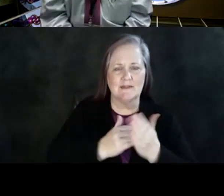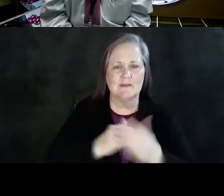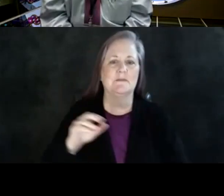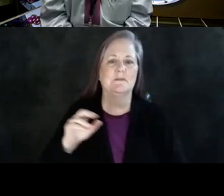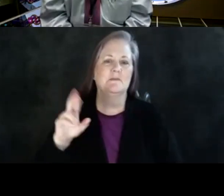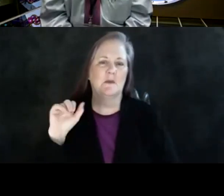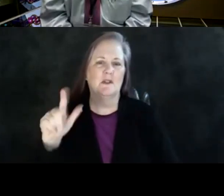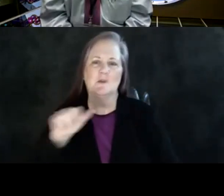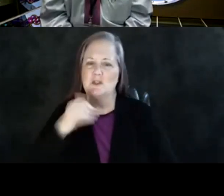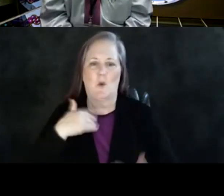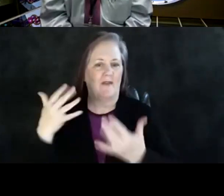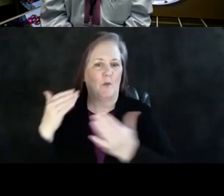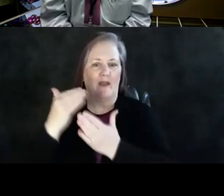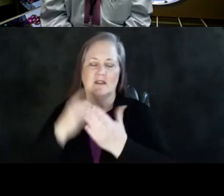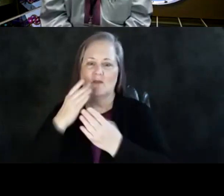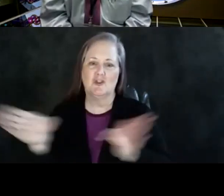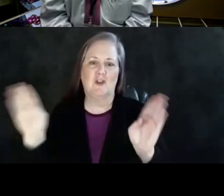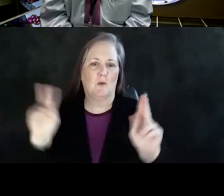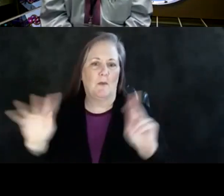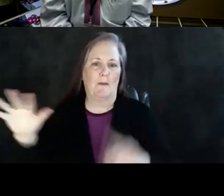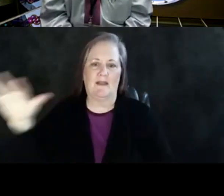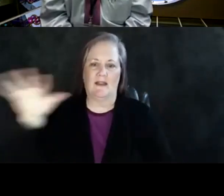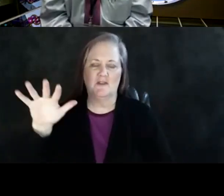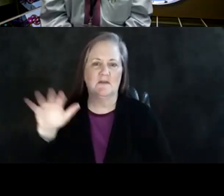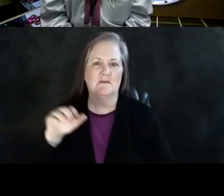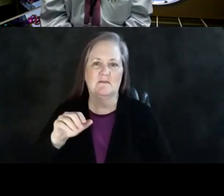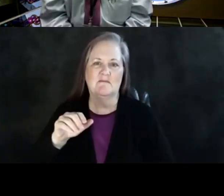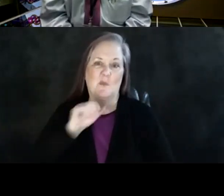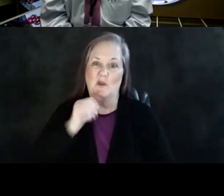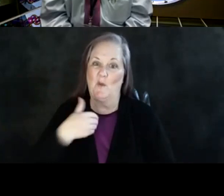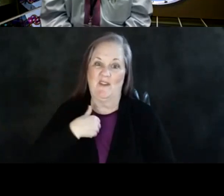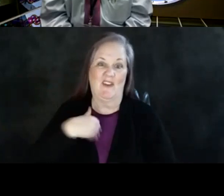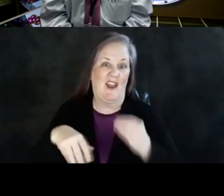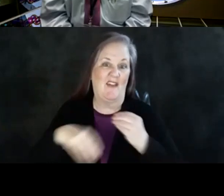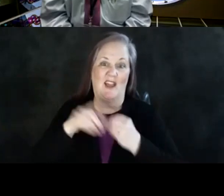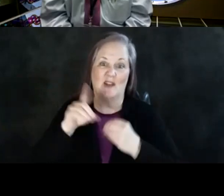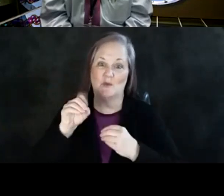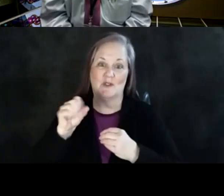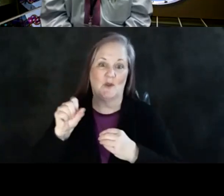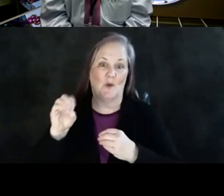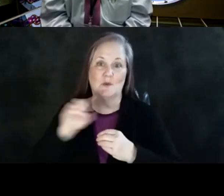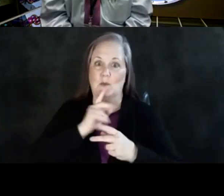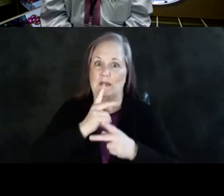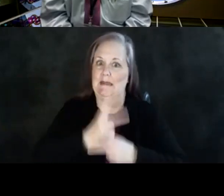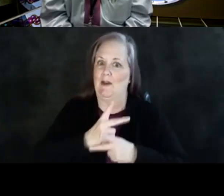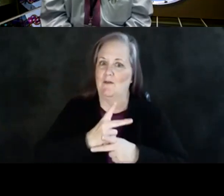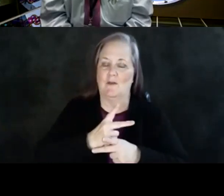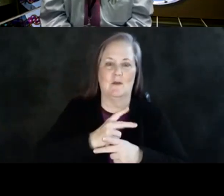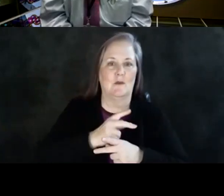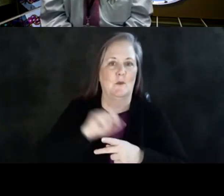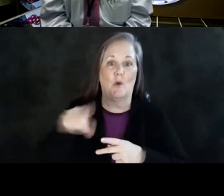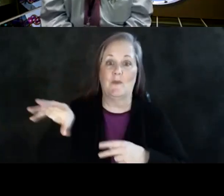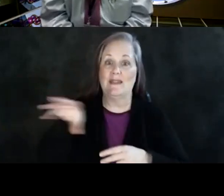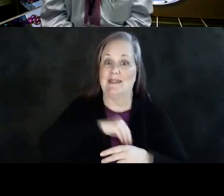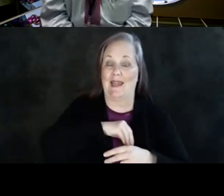So we don't have a wait list for the general population. We rarely have extra doses. We're really careful to take only the doses that we have registered